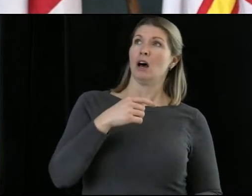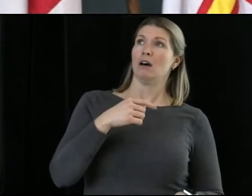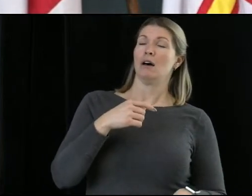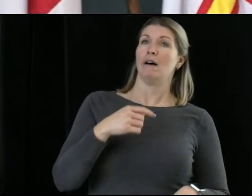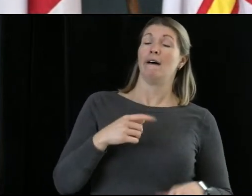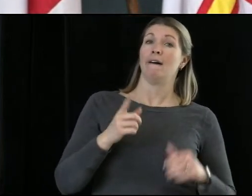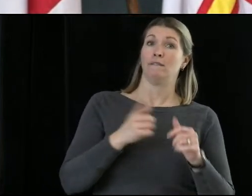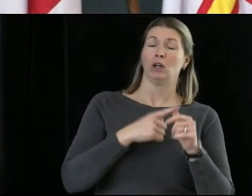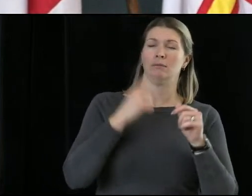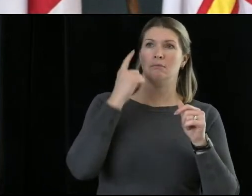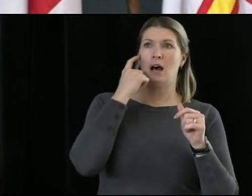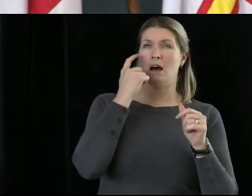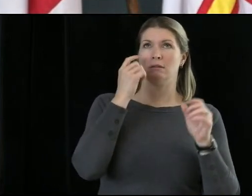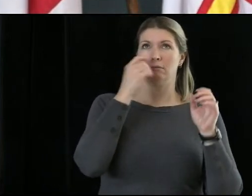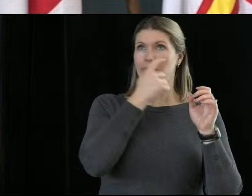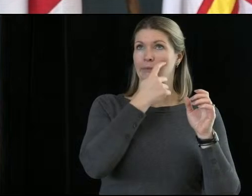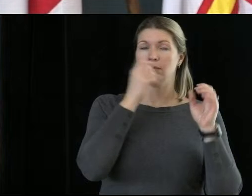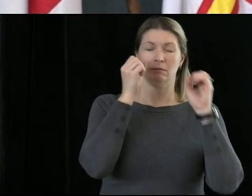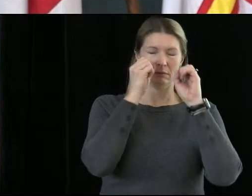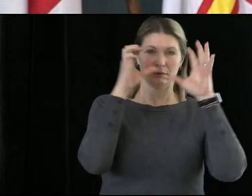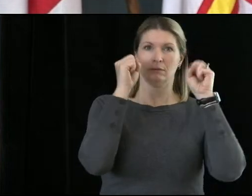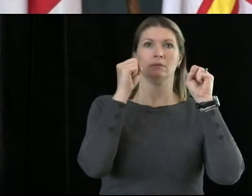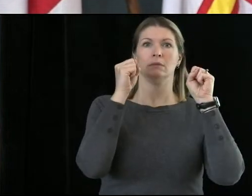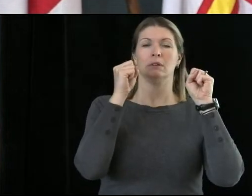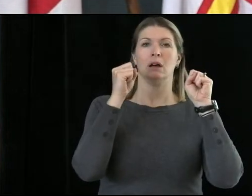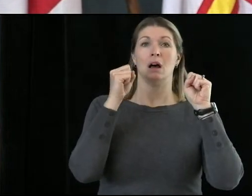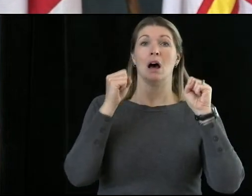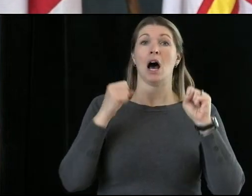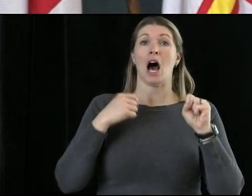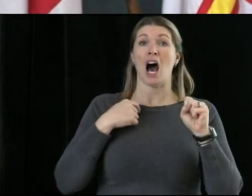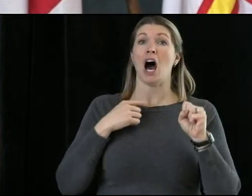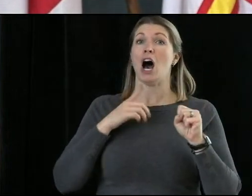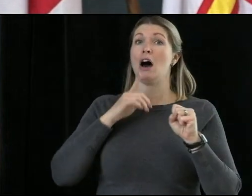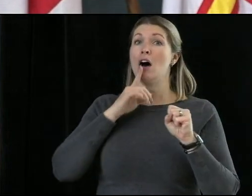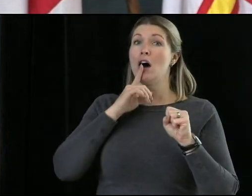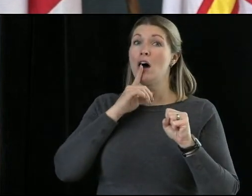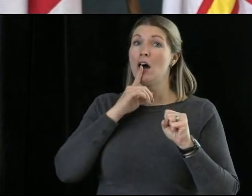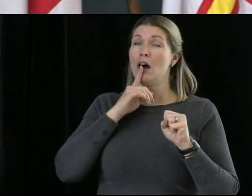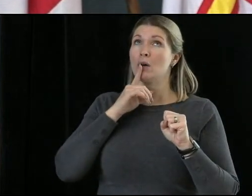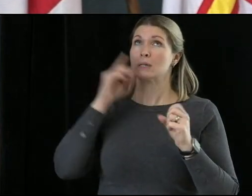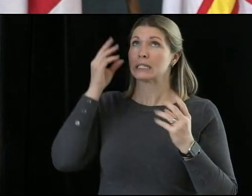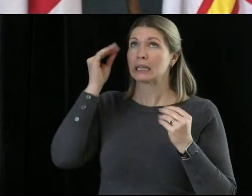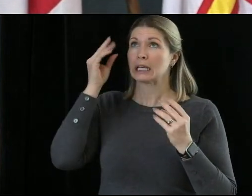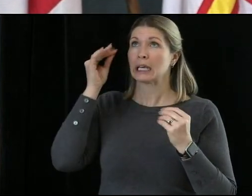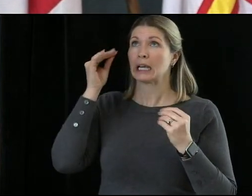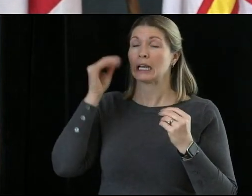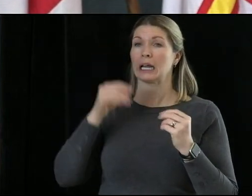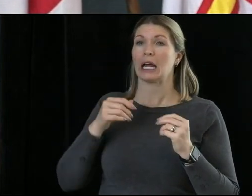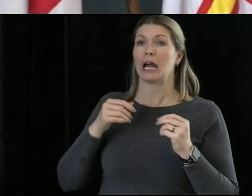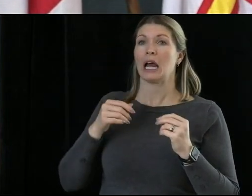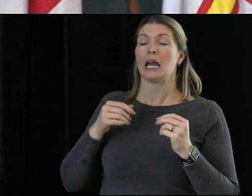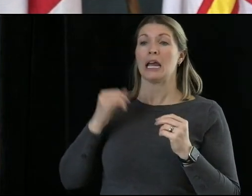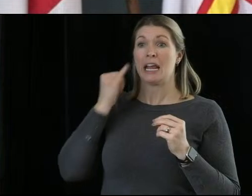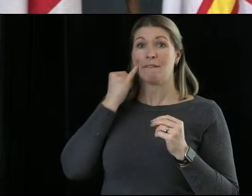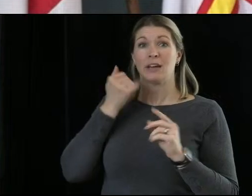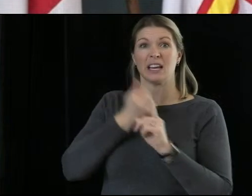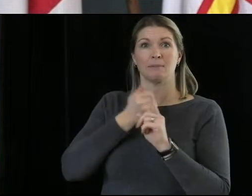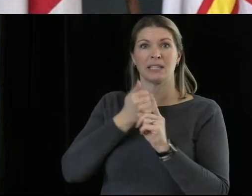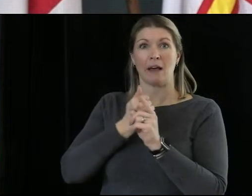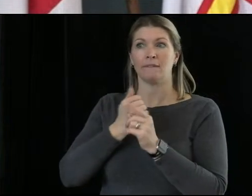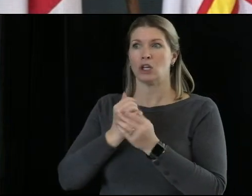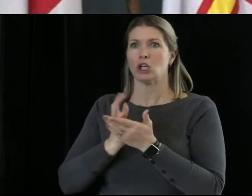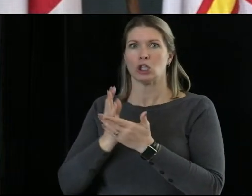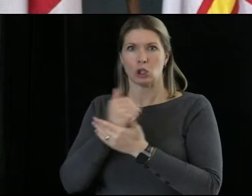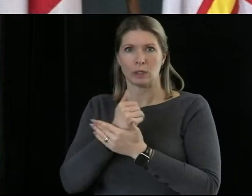hope too, because I really believed he wouldn't be able to kill himself far from her. I really thought we'd find her. And the